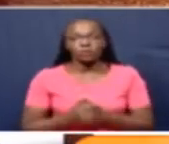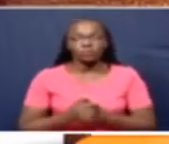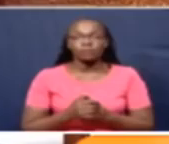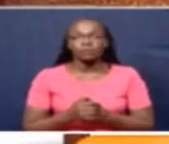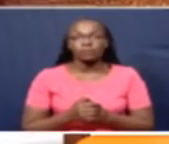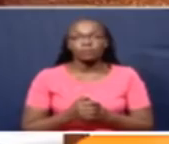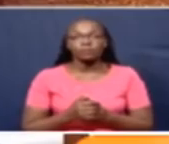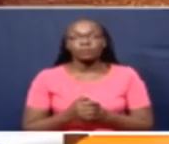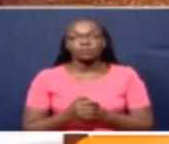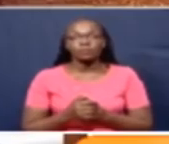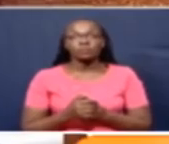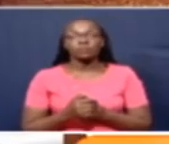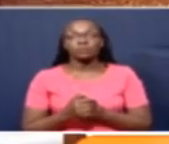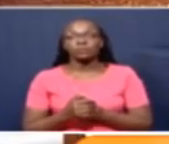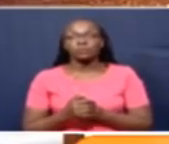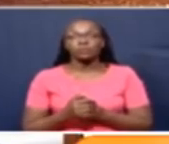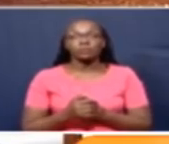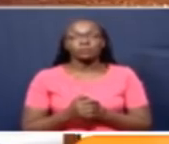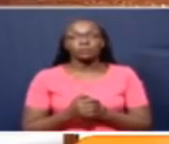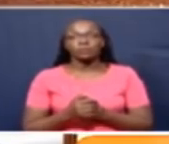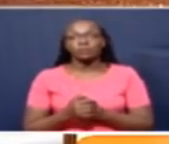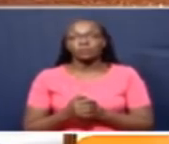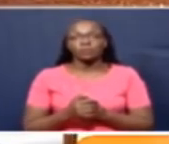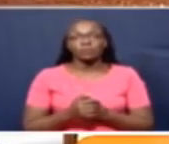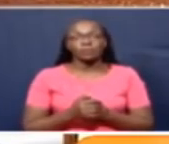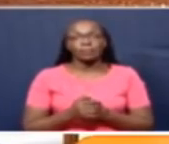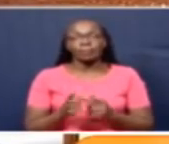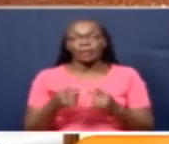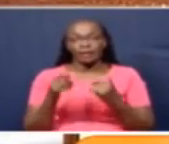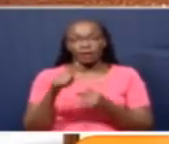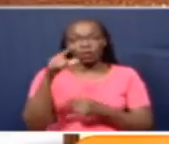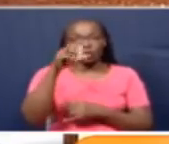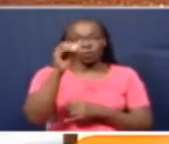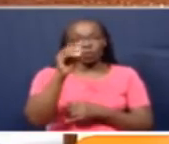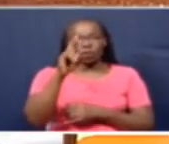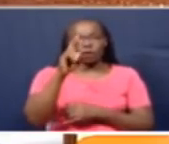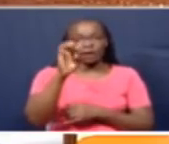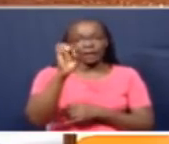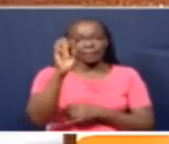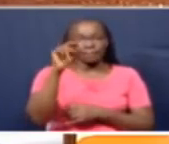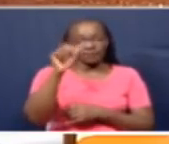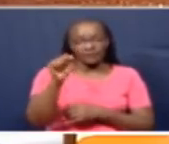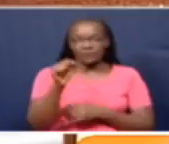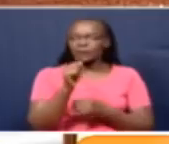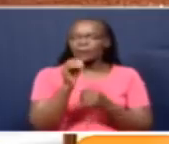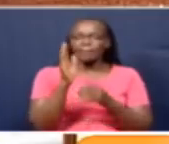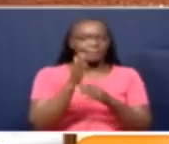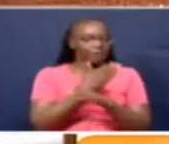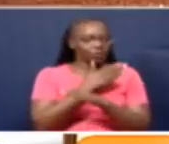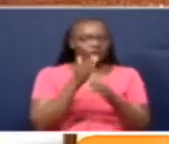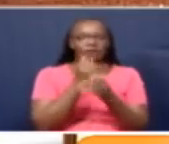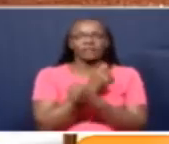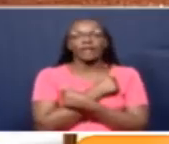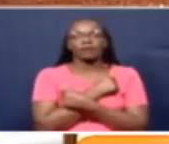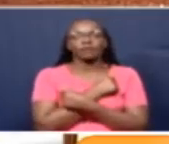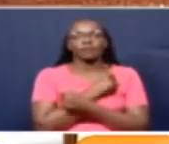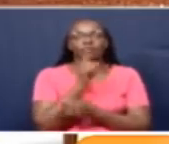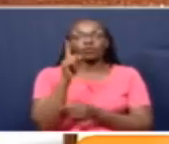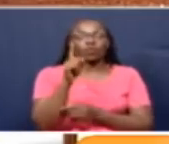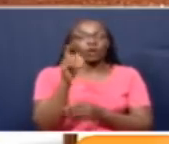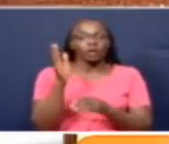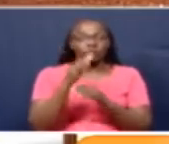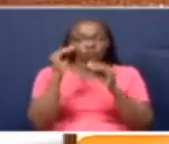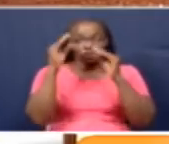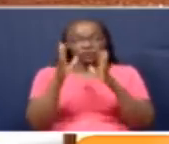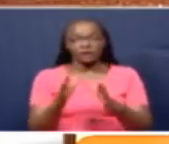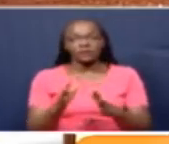Goans have one thing about the Goans. They love music. There was a teacher, their musical teacher called